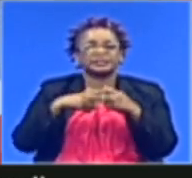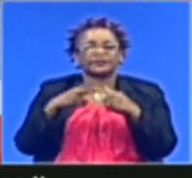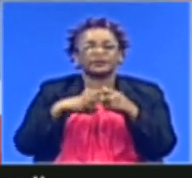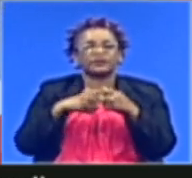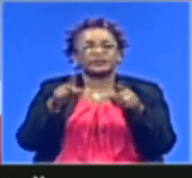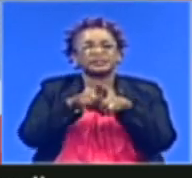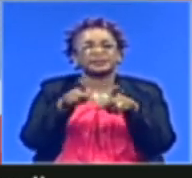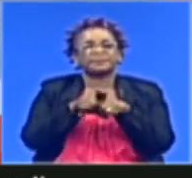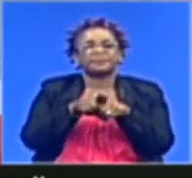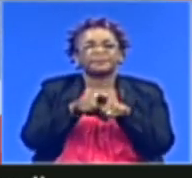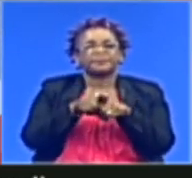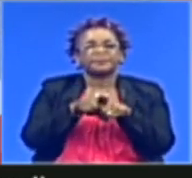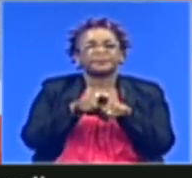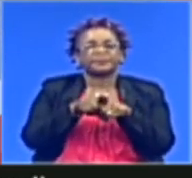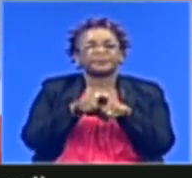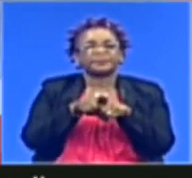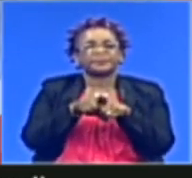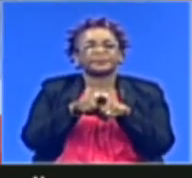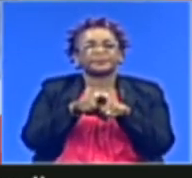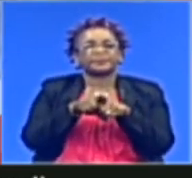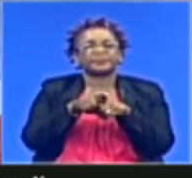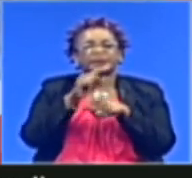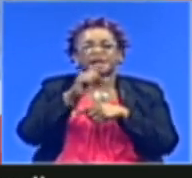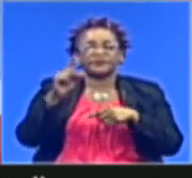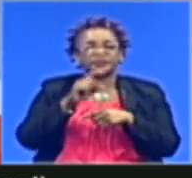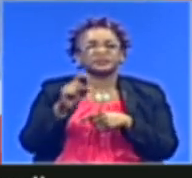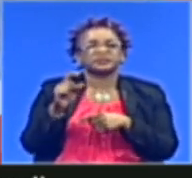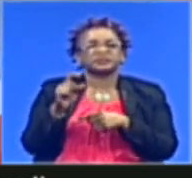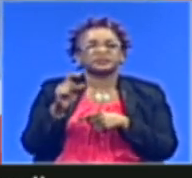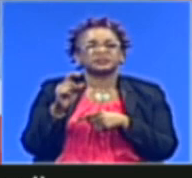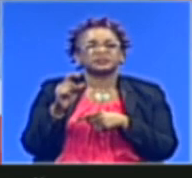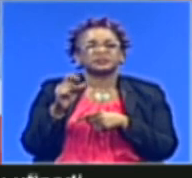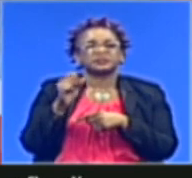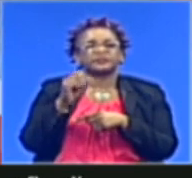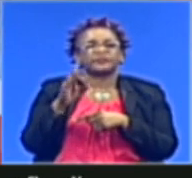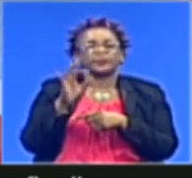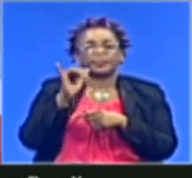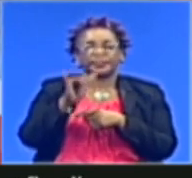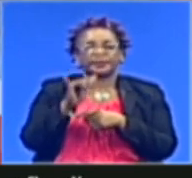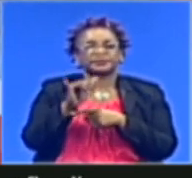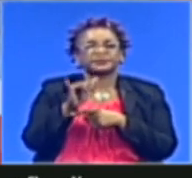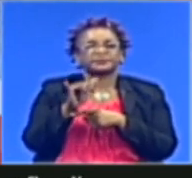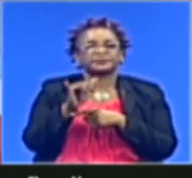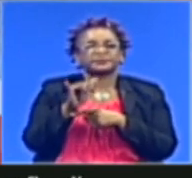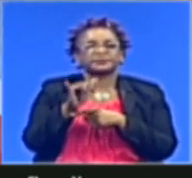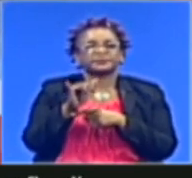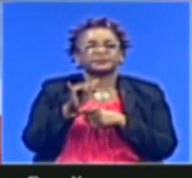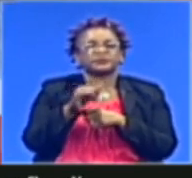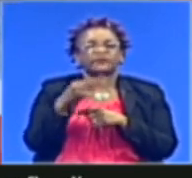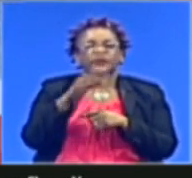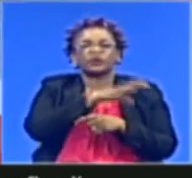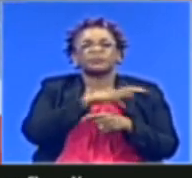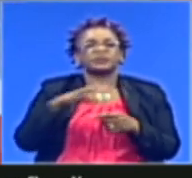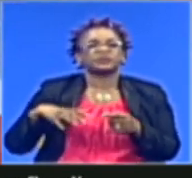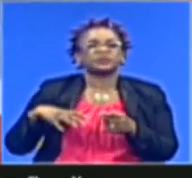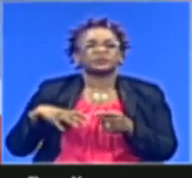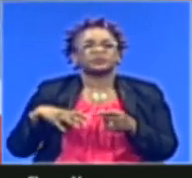to the second of the second sharing to the Act on the quorum for purposes of meeting of the Commission are unconstitutional.